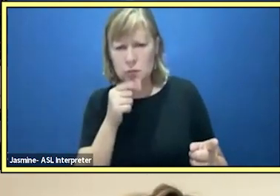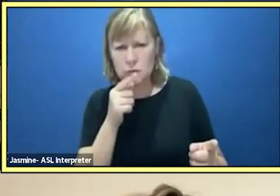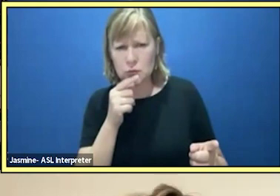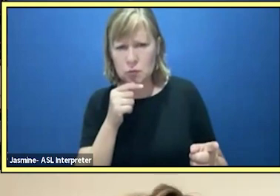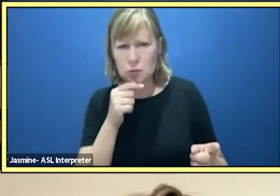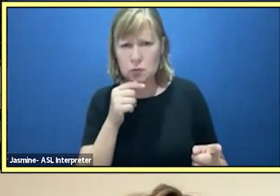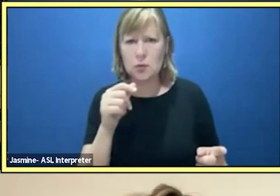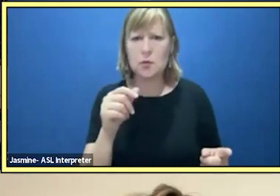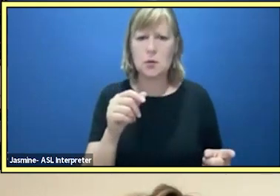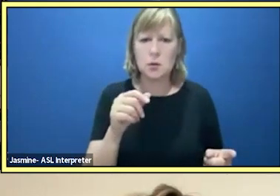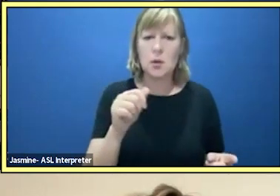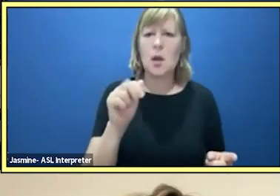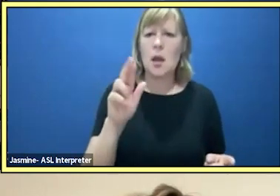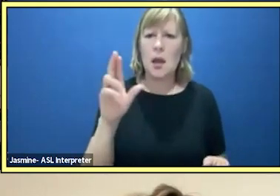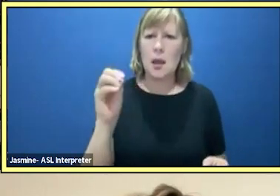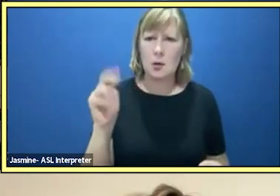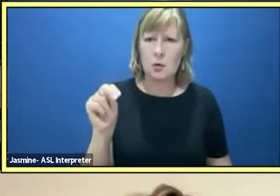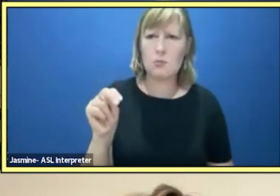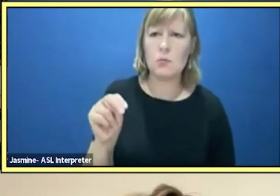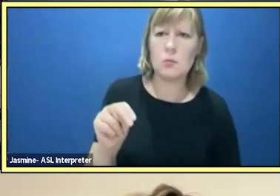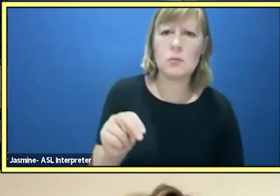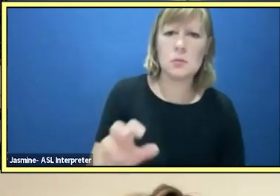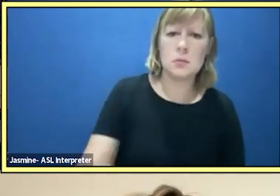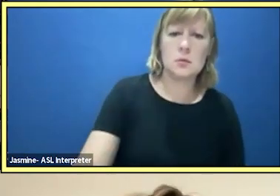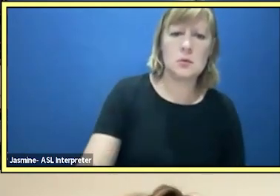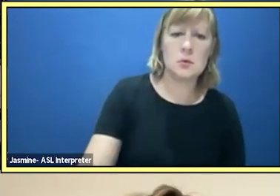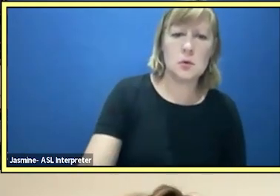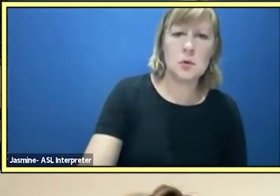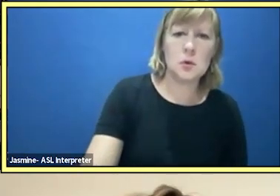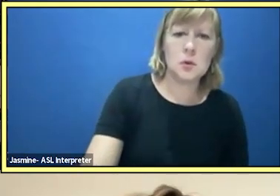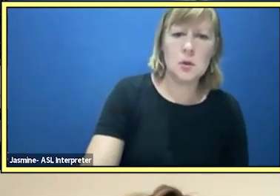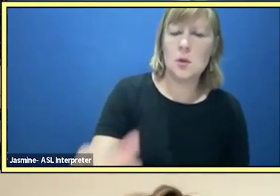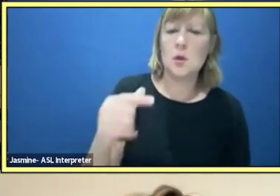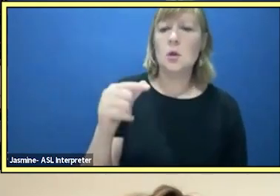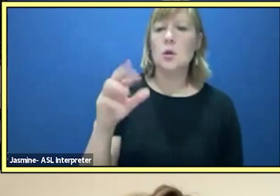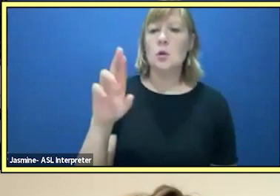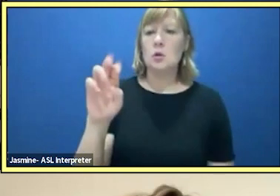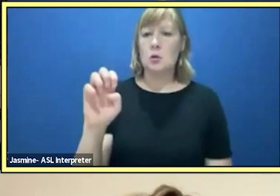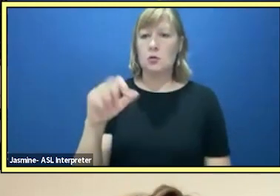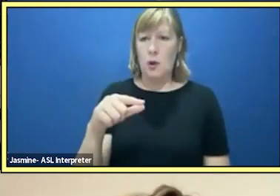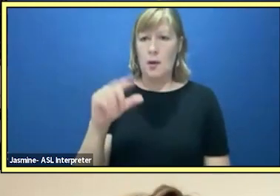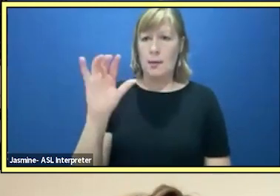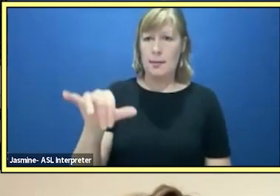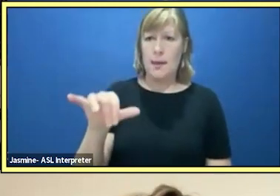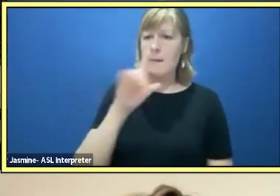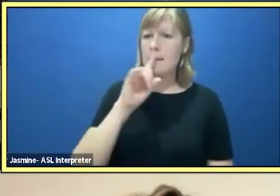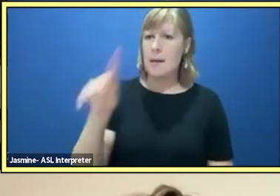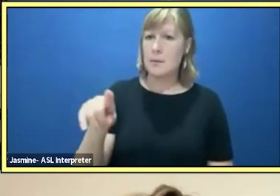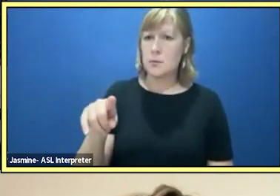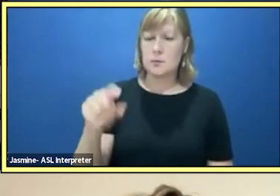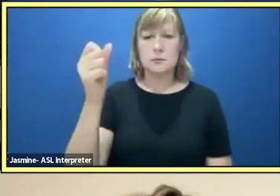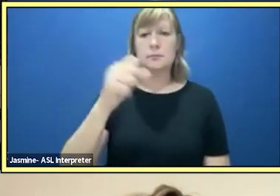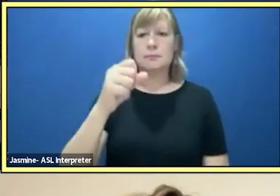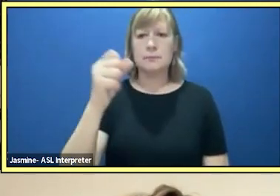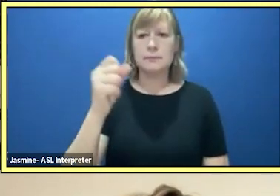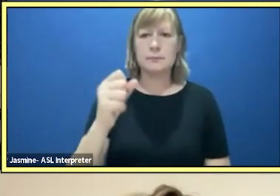Karen Sacco's question. So Greg, do you feel like I answered your question? Yes, I do. Thanks. I assume that there's